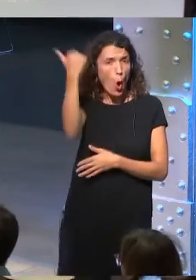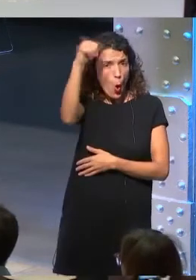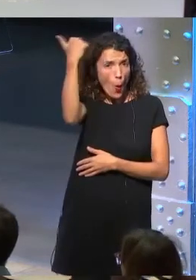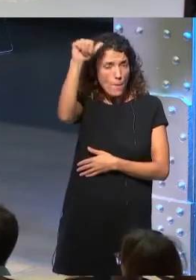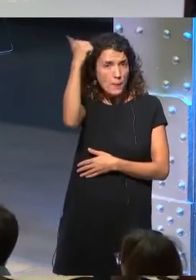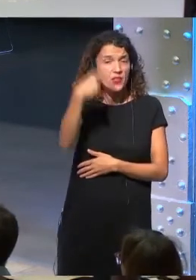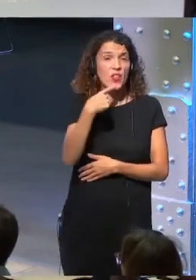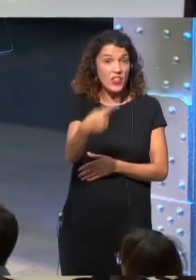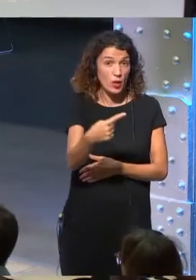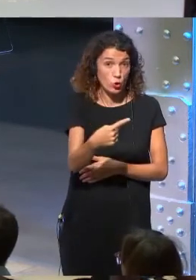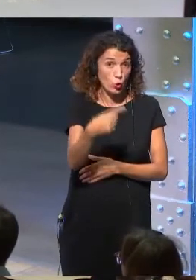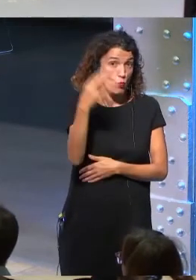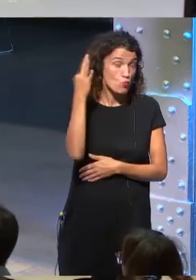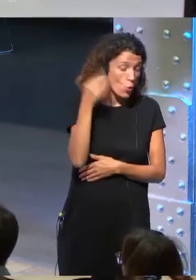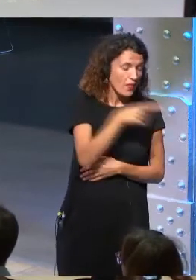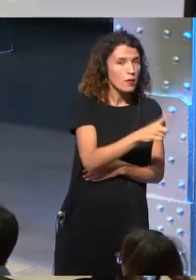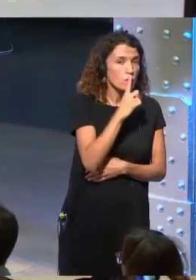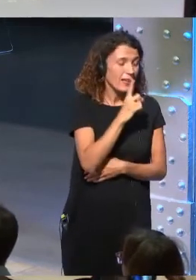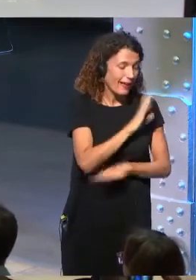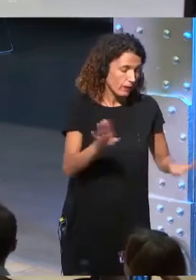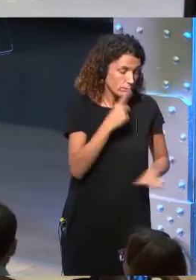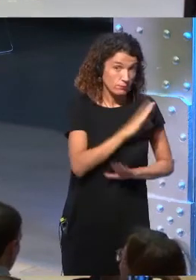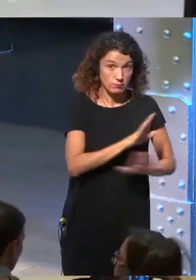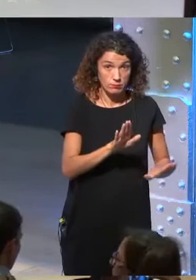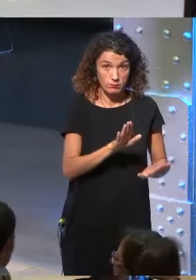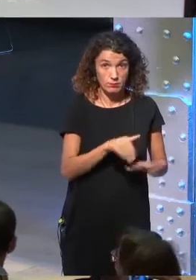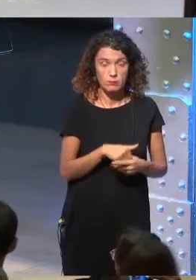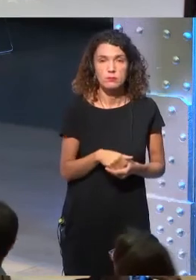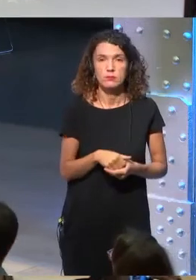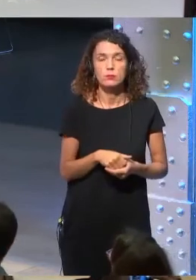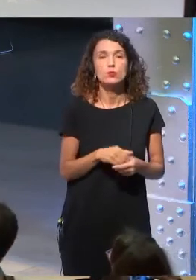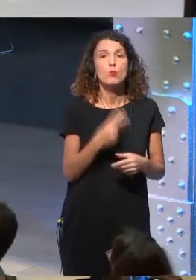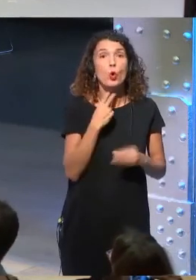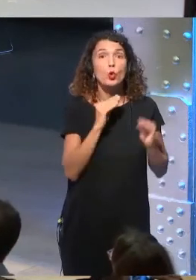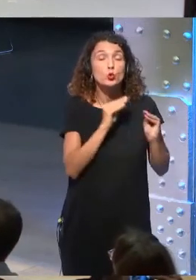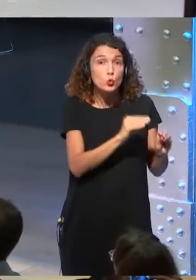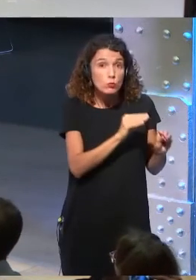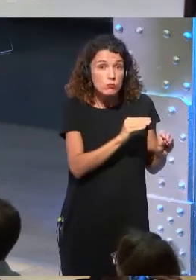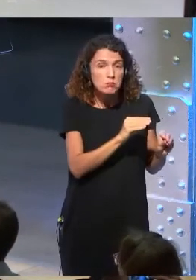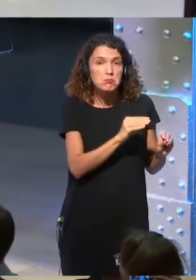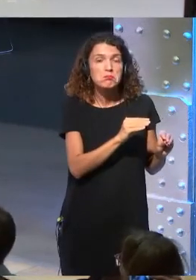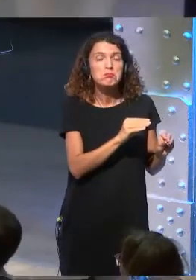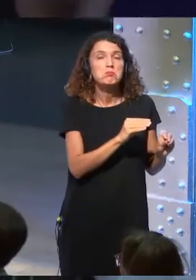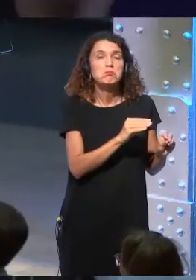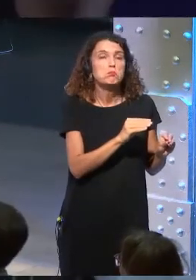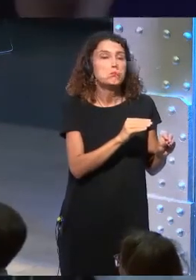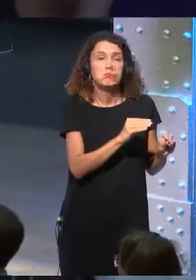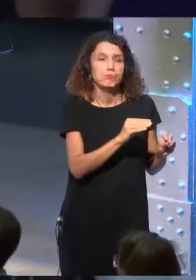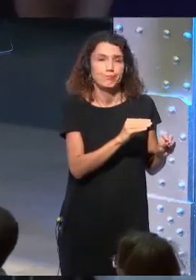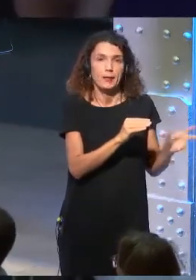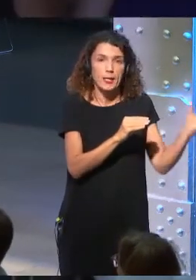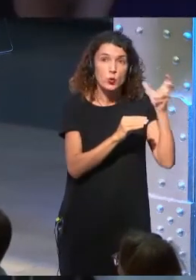a woman to shut up, that her voice is not to be heard in